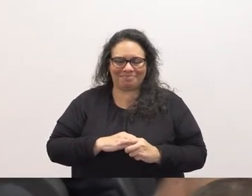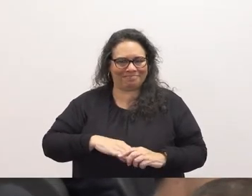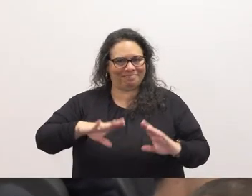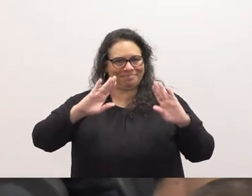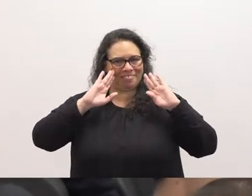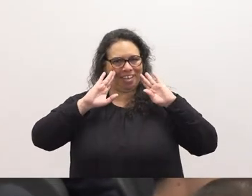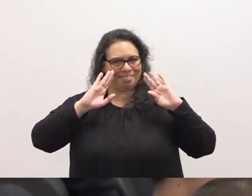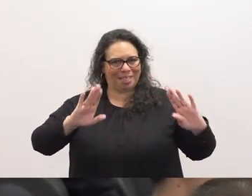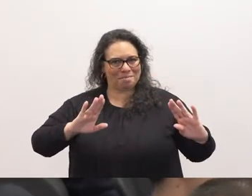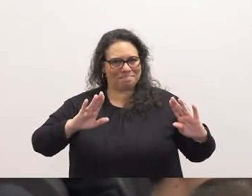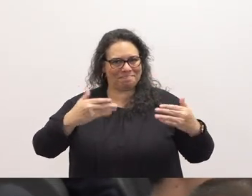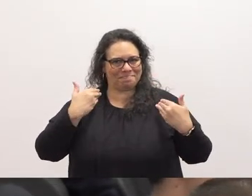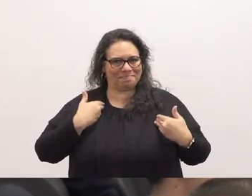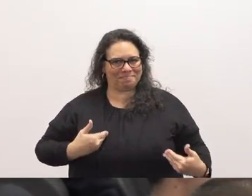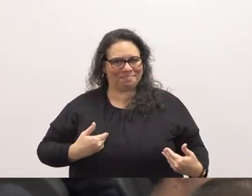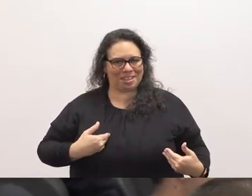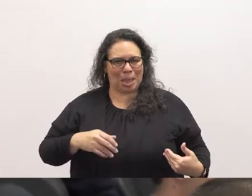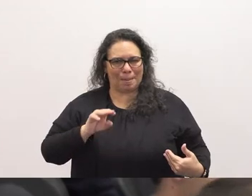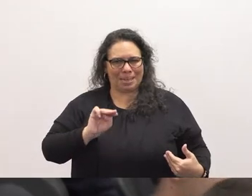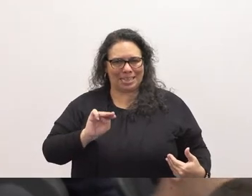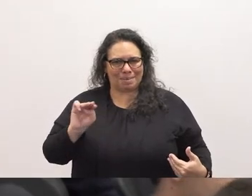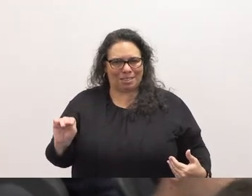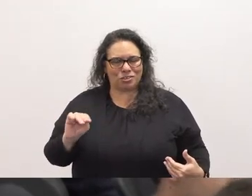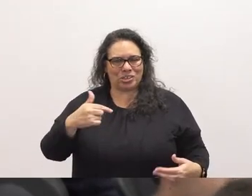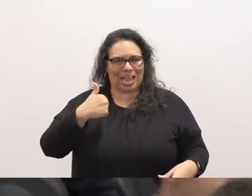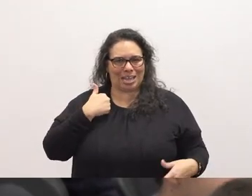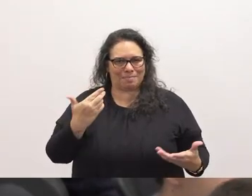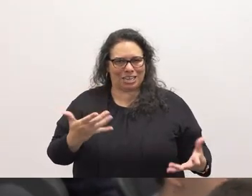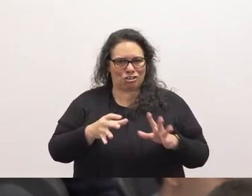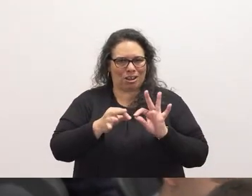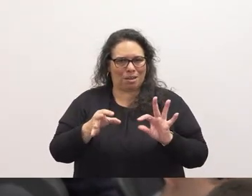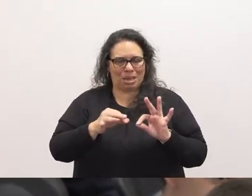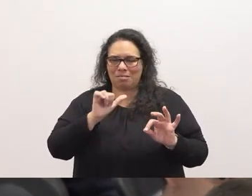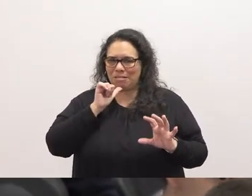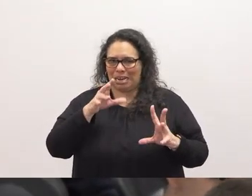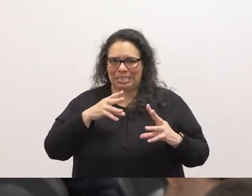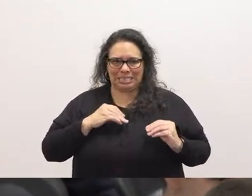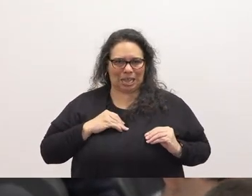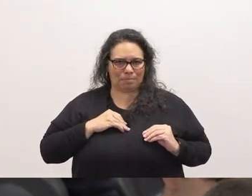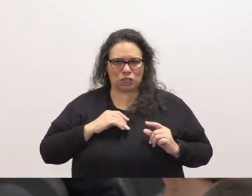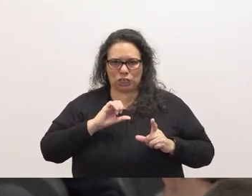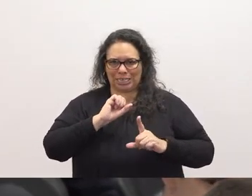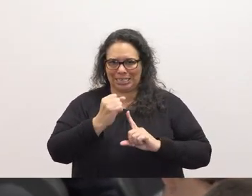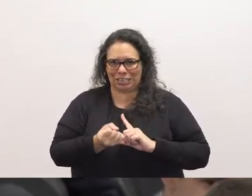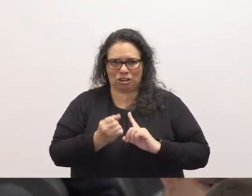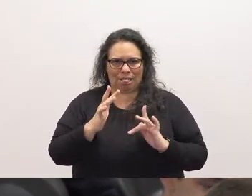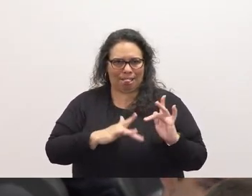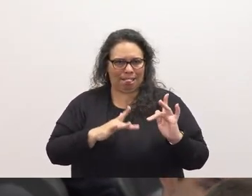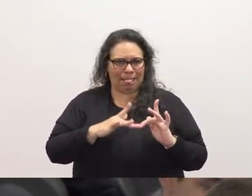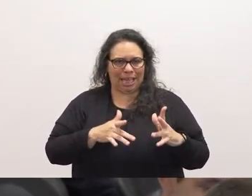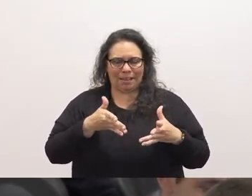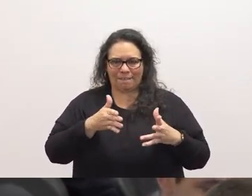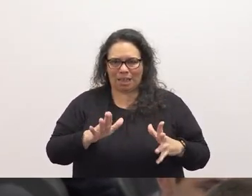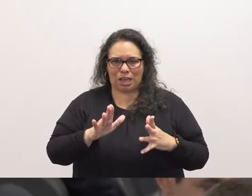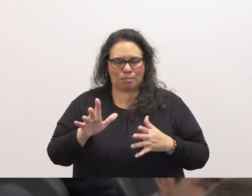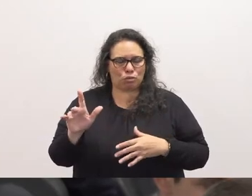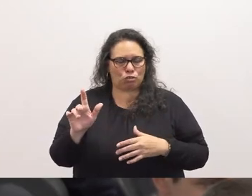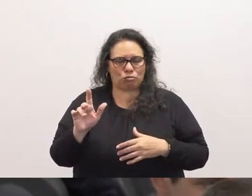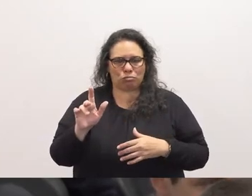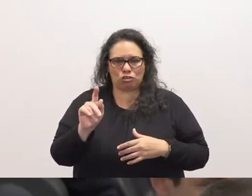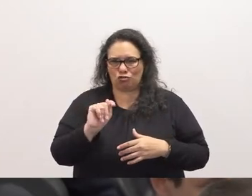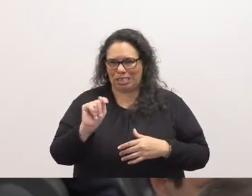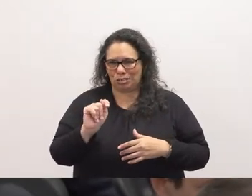Hello, my name is Mackenzie Matthew, and I'm here to comment on the unacceptable conditions and lack of available restrooms at Pauley High